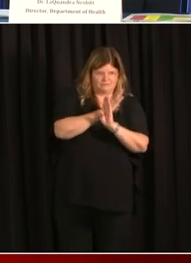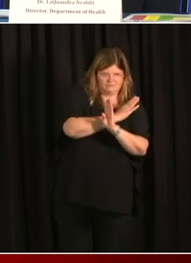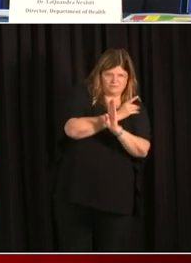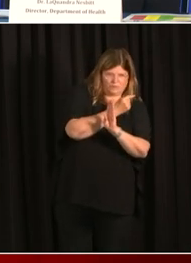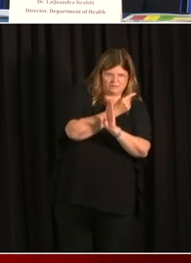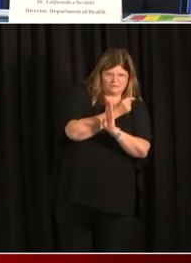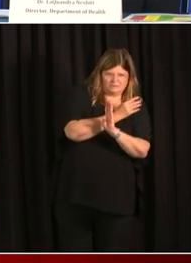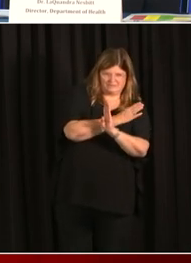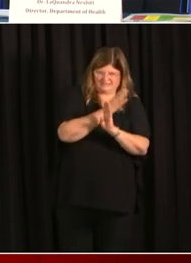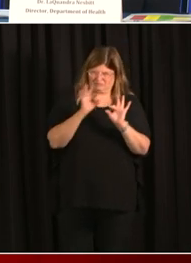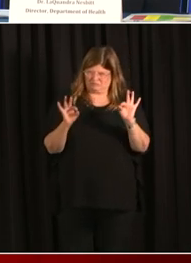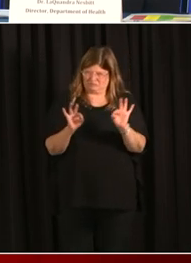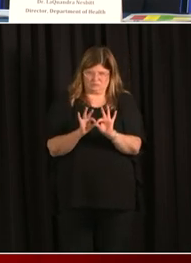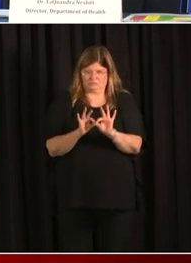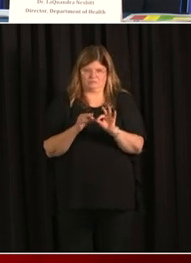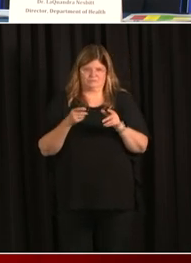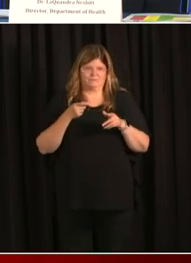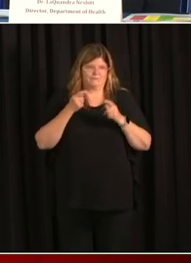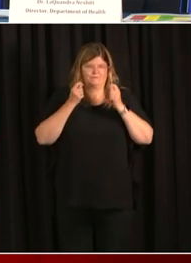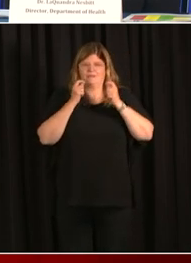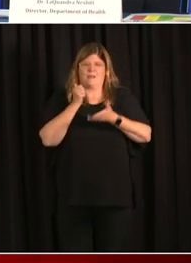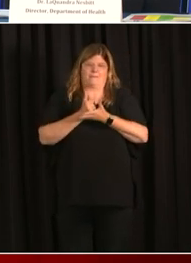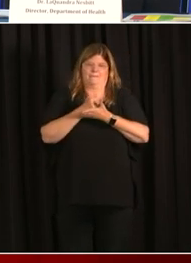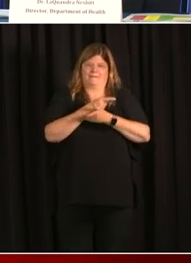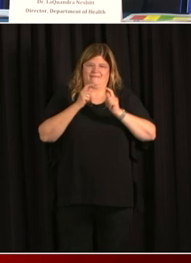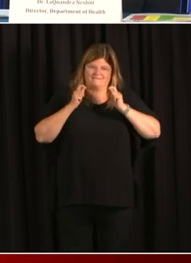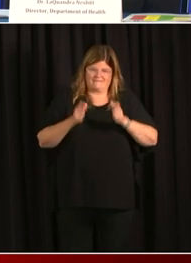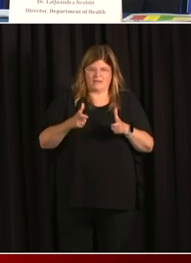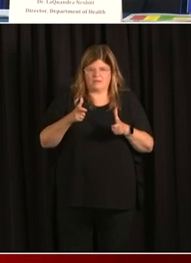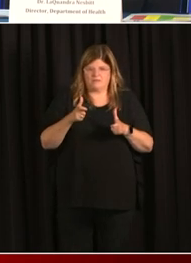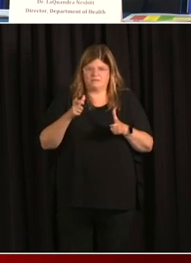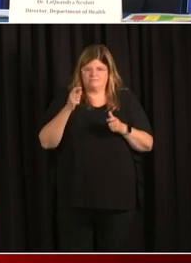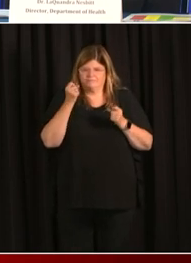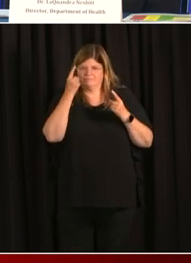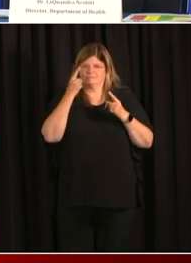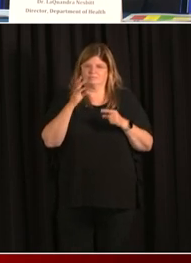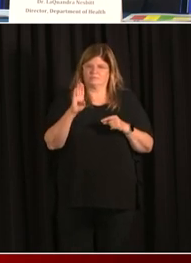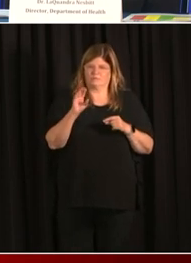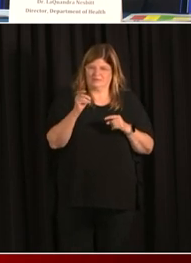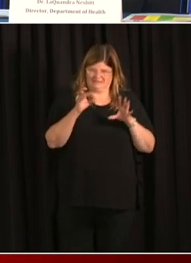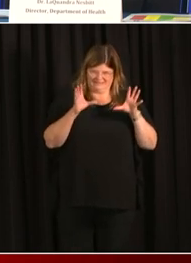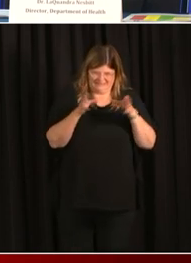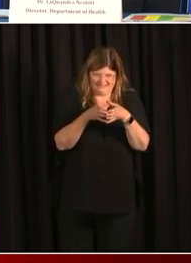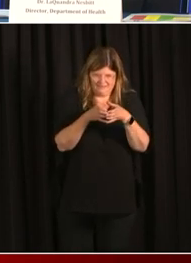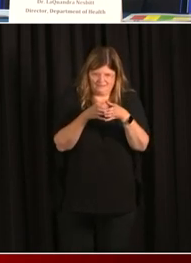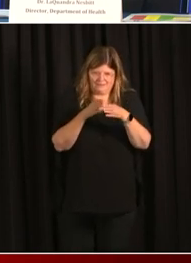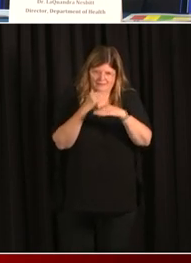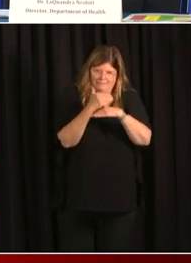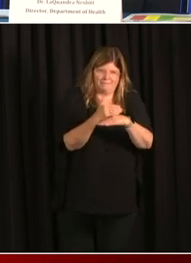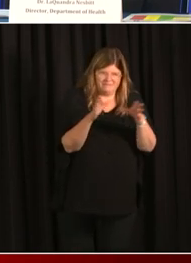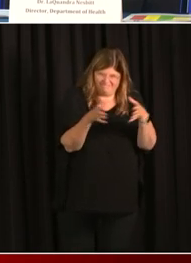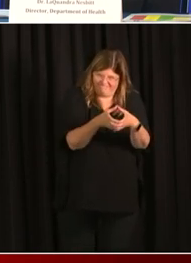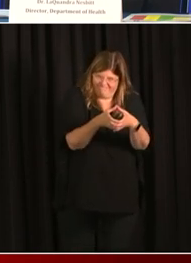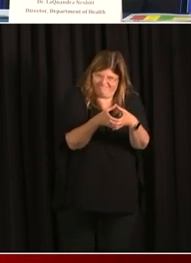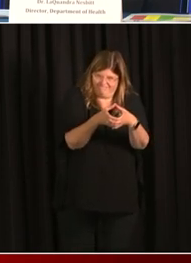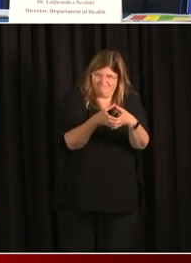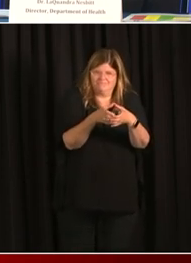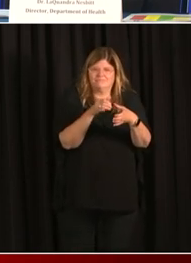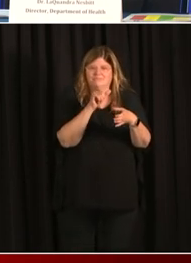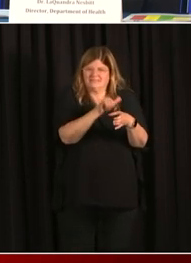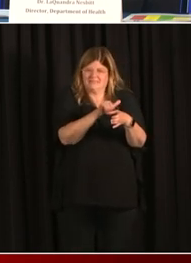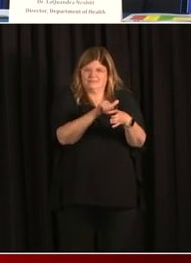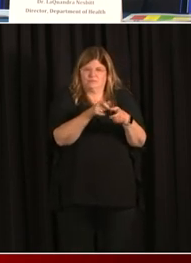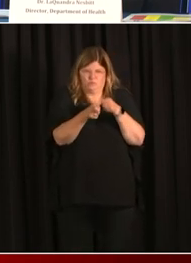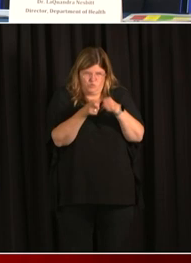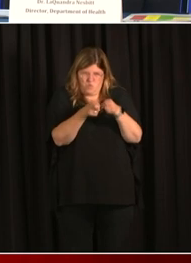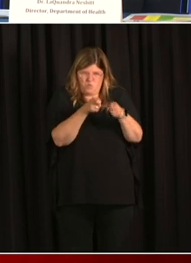extremely important to whether or not we are able to do what we call box it in related to controlling the pandemic. And so